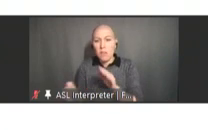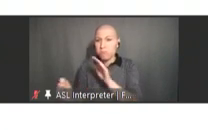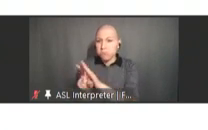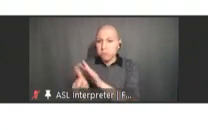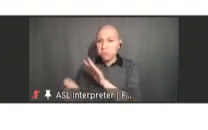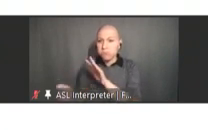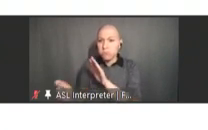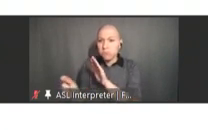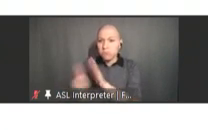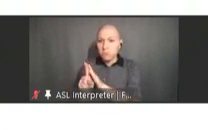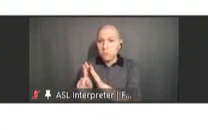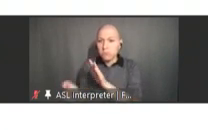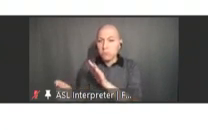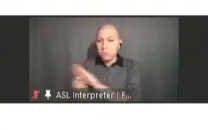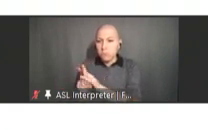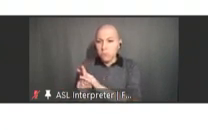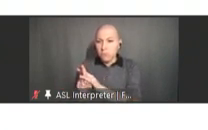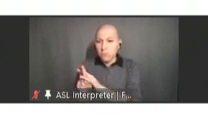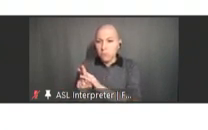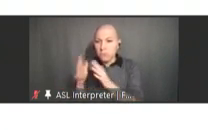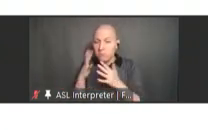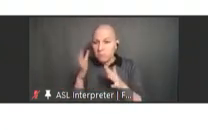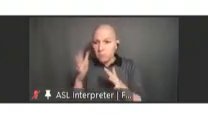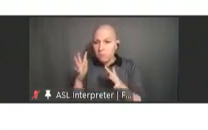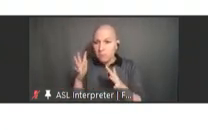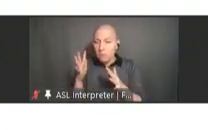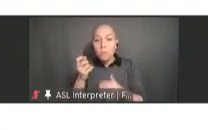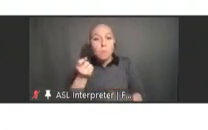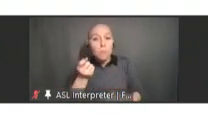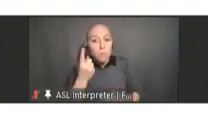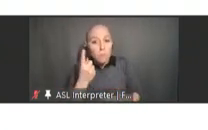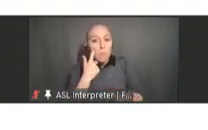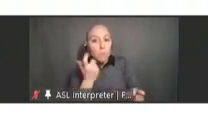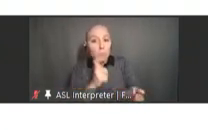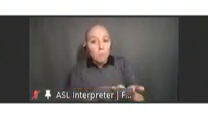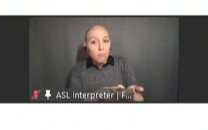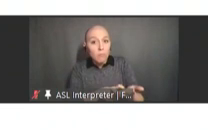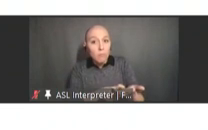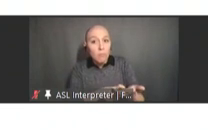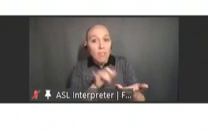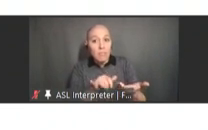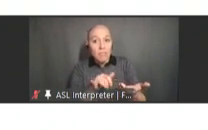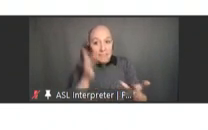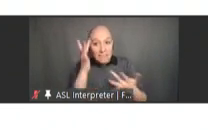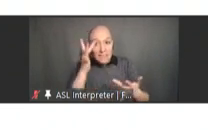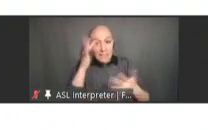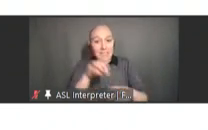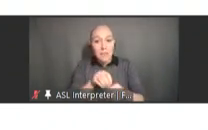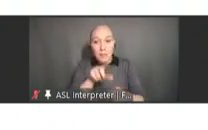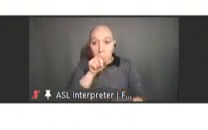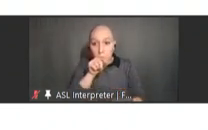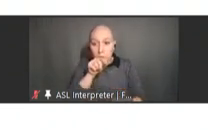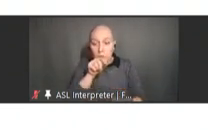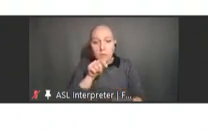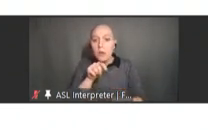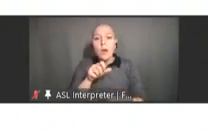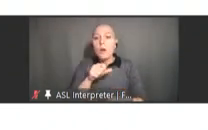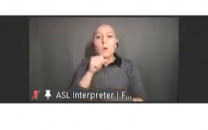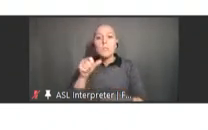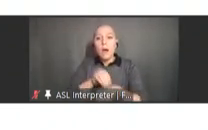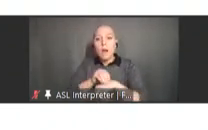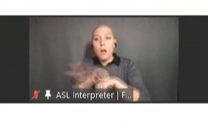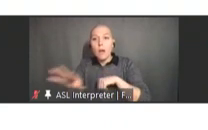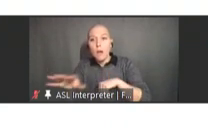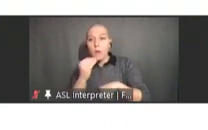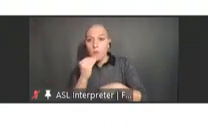The detection of these viruses in poultry does not change the risk to the general public's health, which CDC considers to be low.